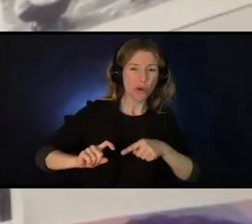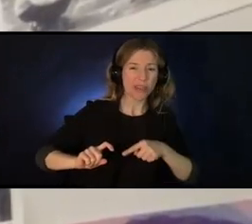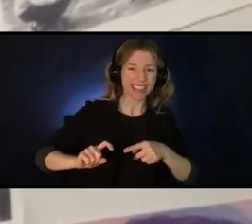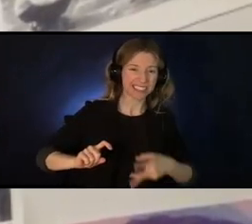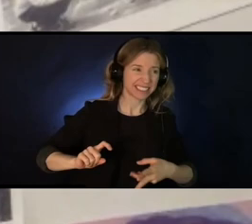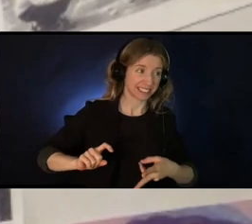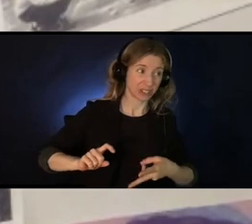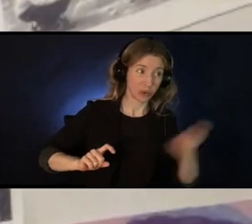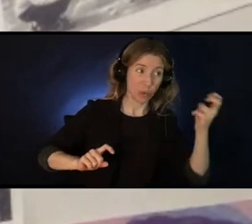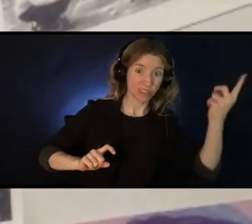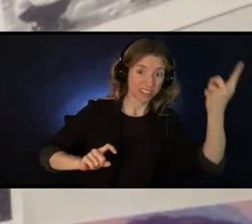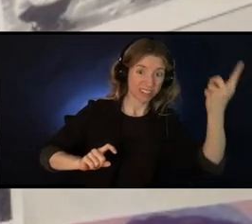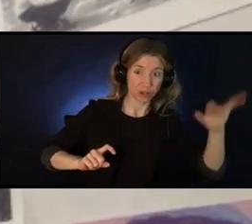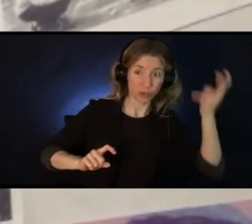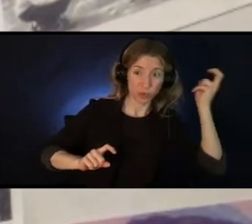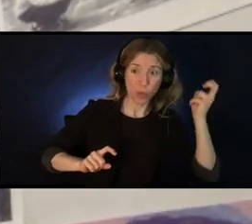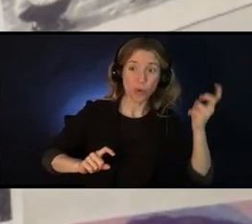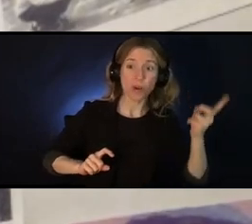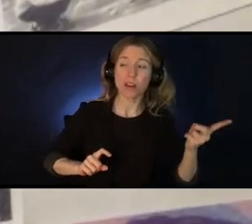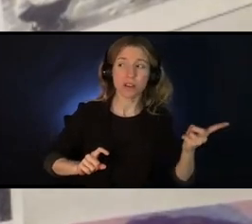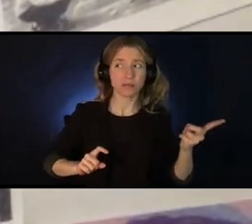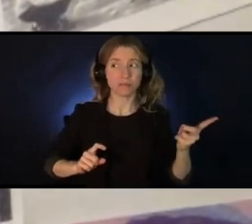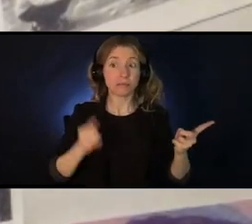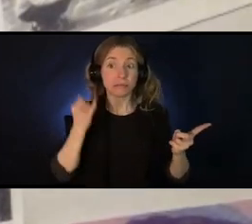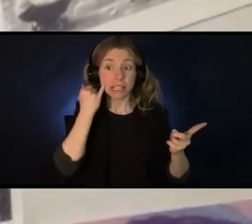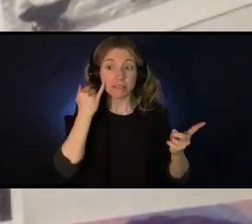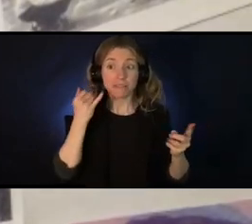went ahead and bought it?